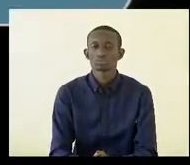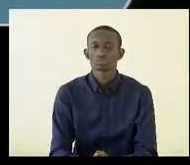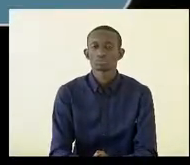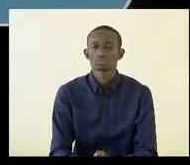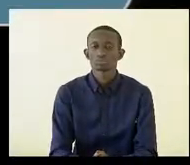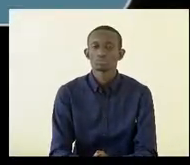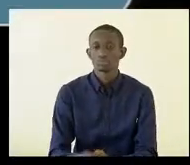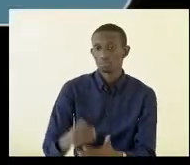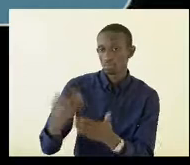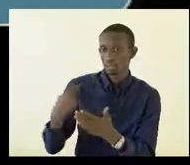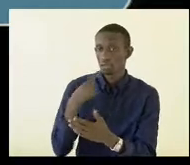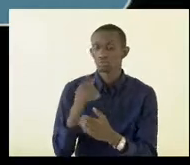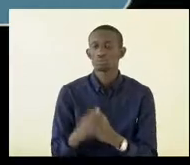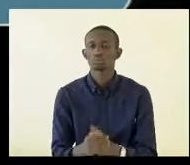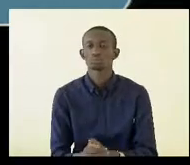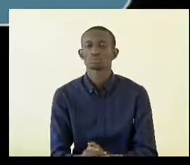like we just mentioned,